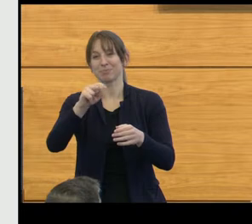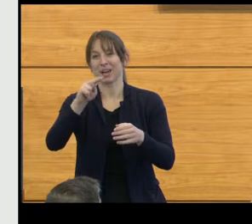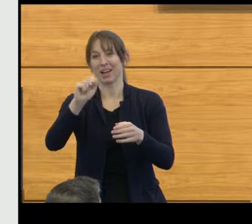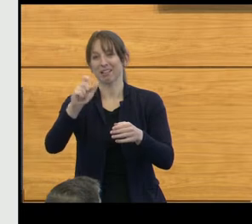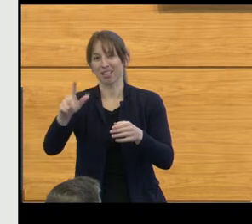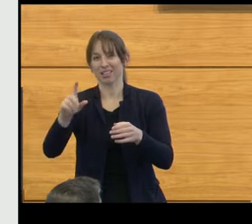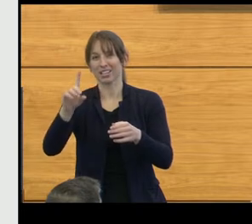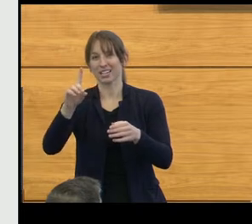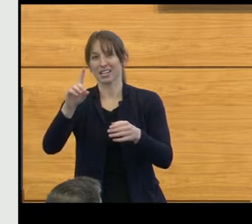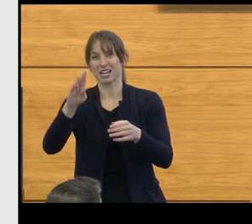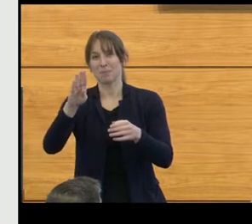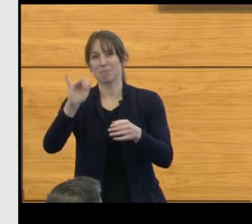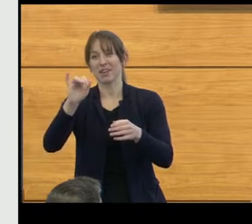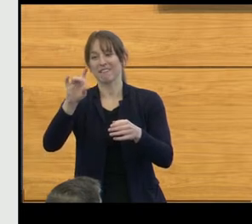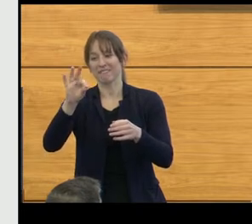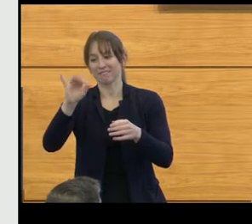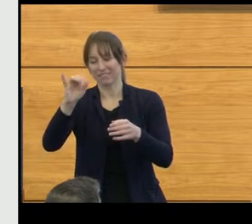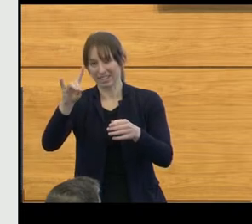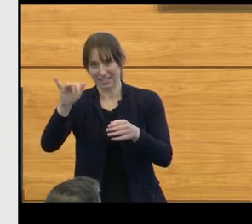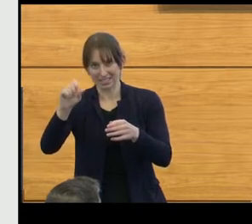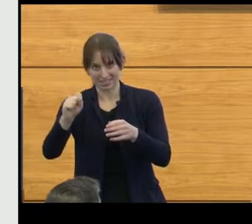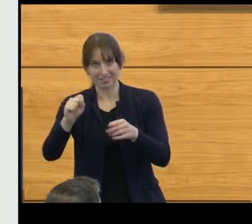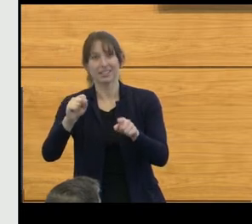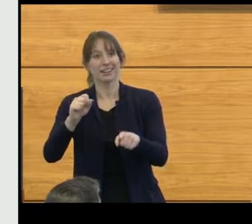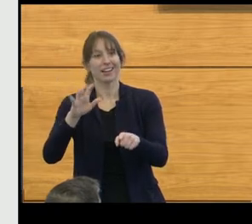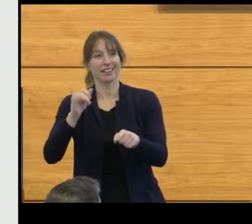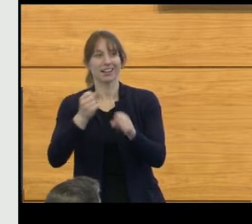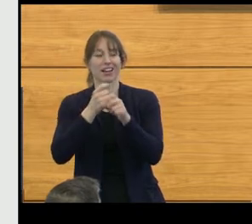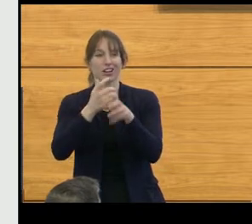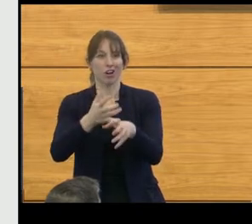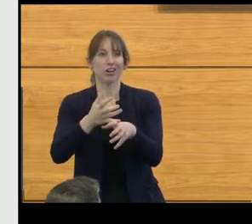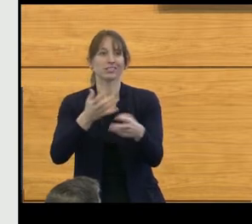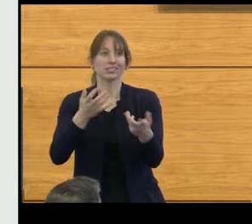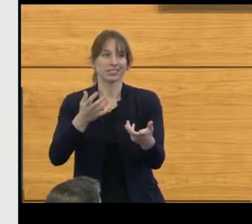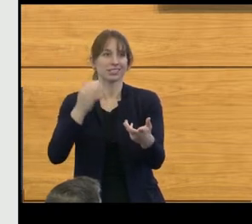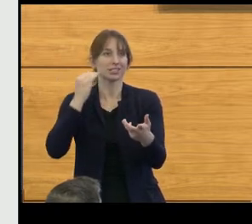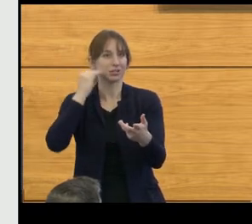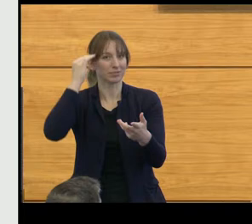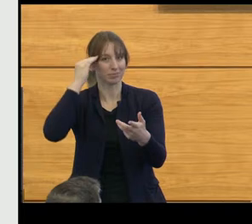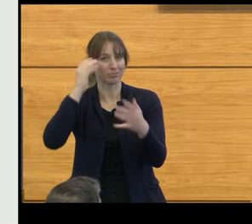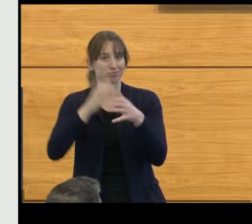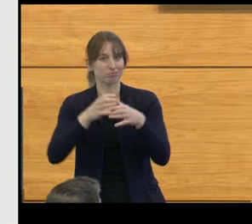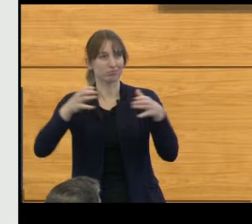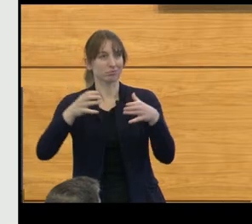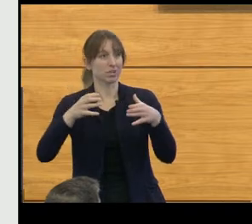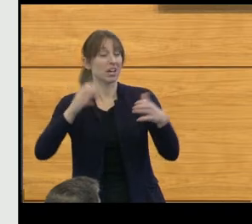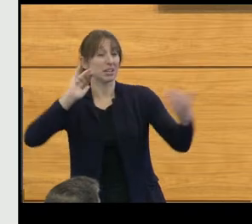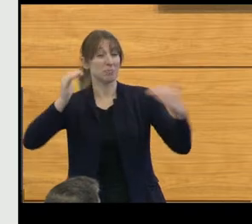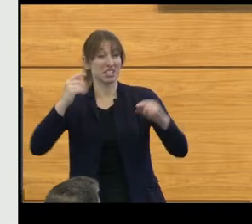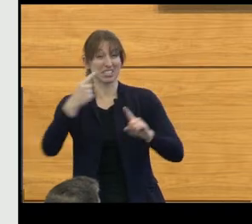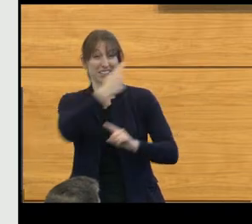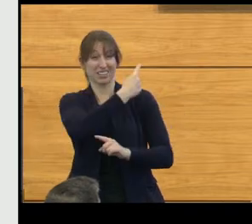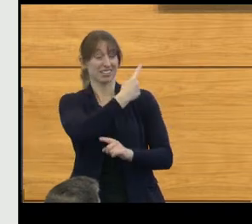to this, which is the more common form of spinal dysraphism, in which you see a tethered cord.